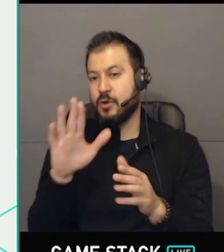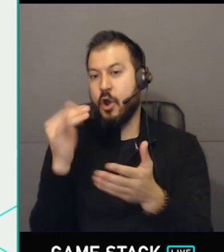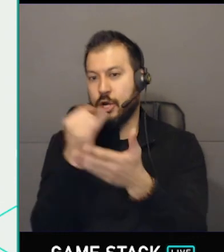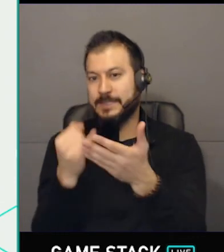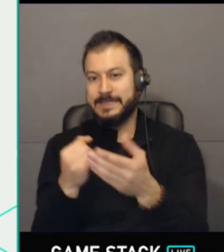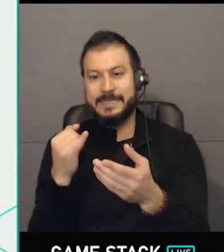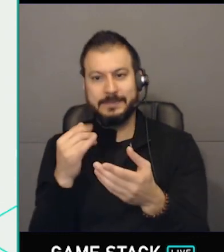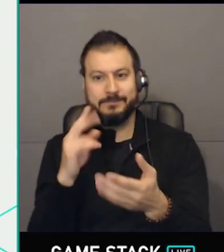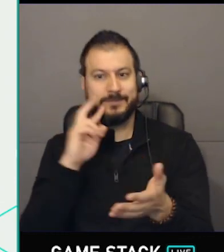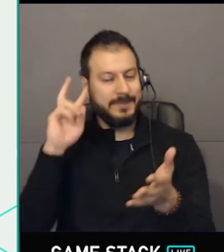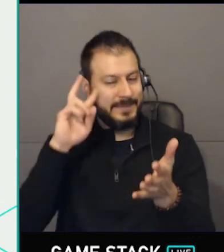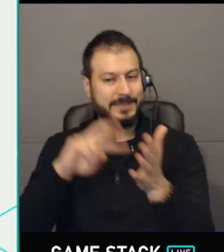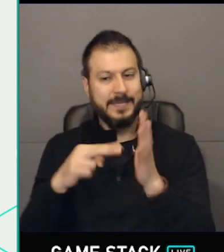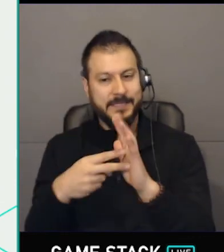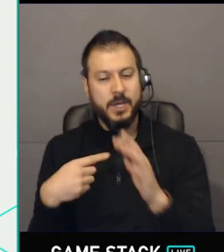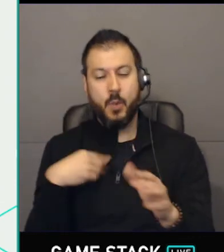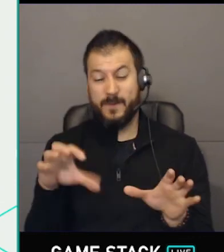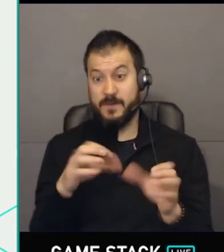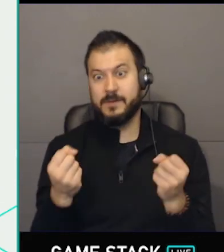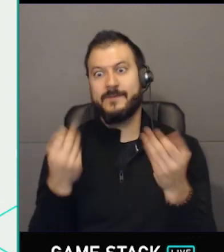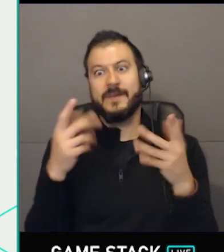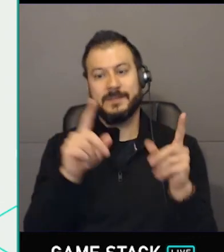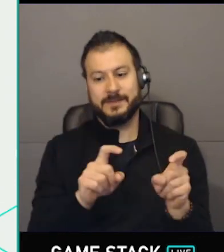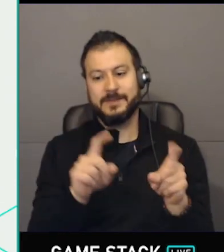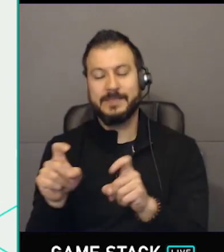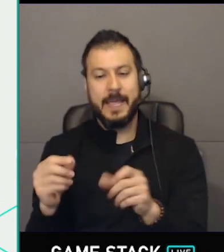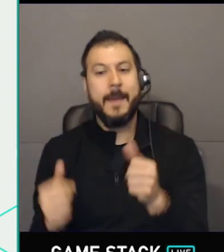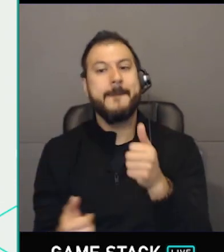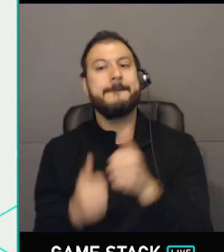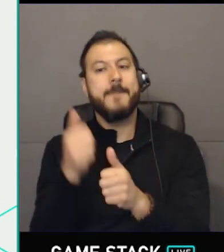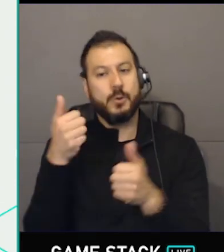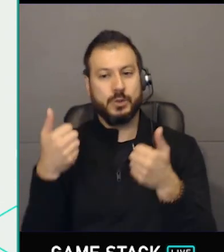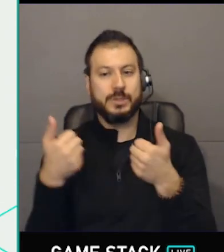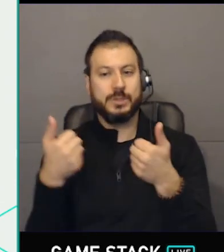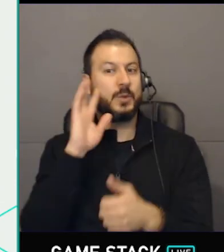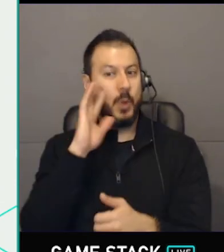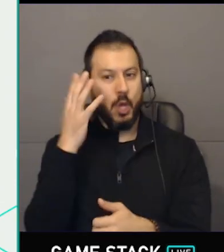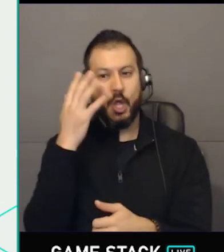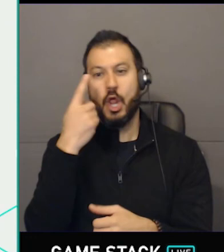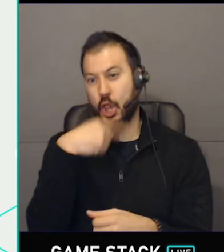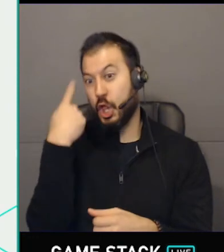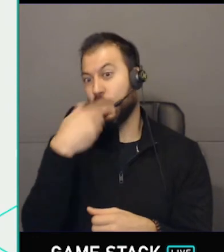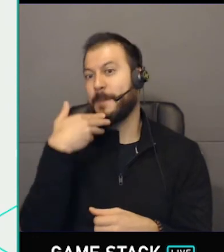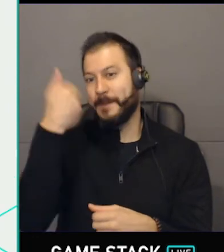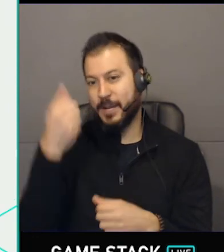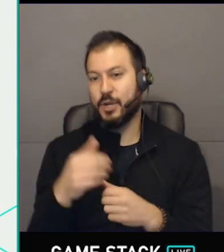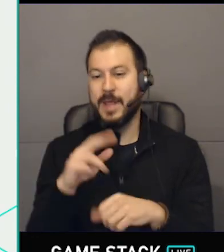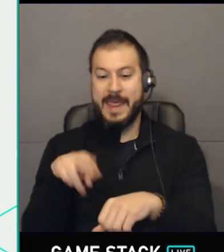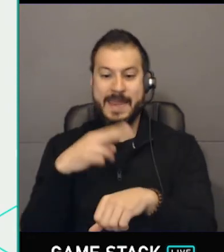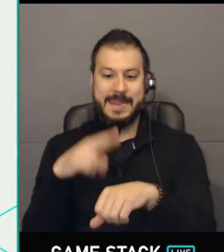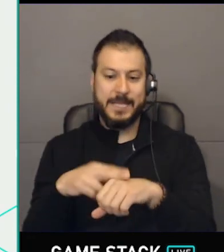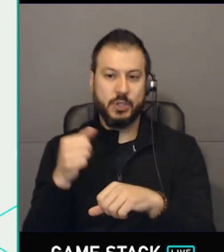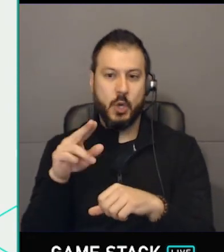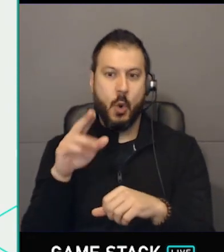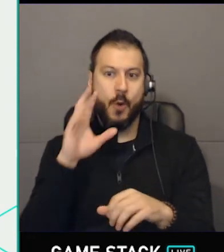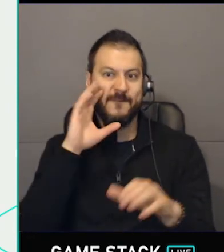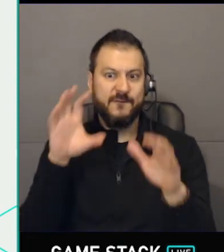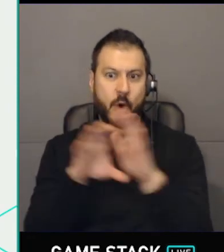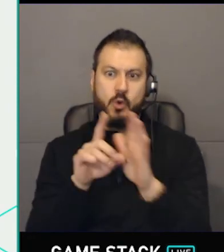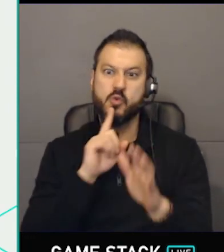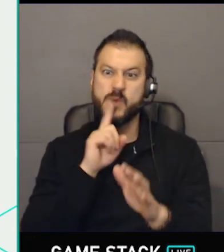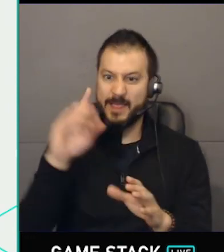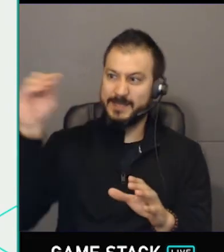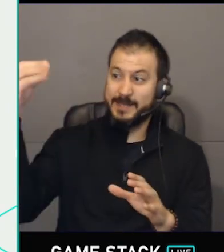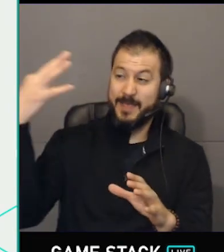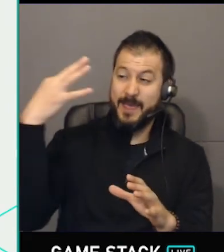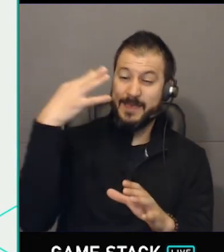extensive testing, and we think the vast majority of games will look better. For example, natural or photorealistic lighting styles